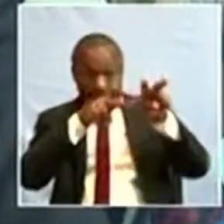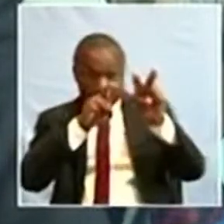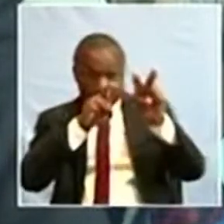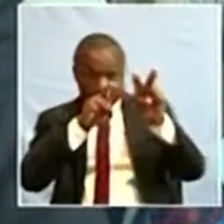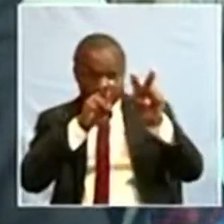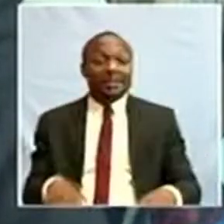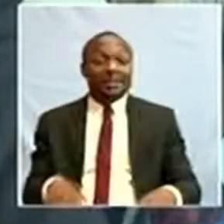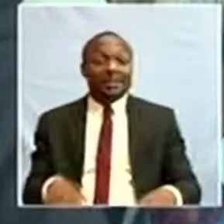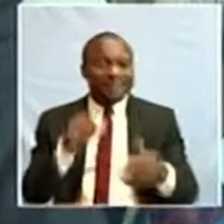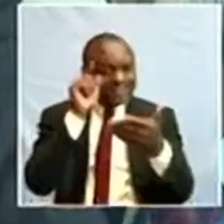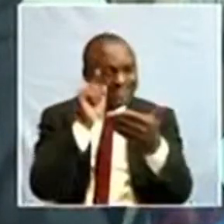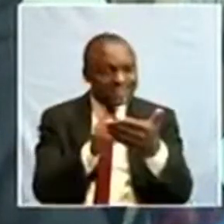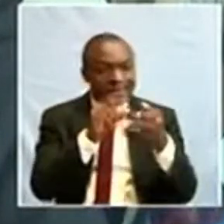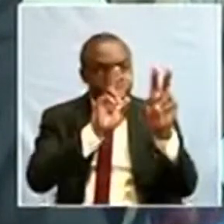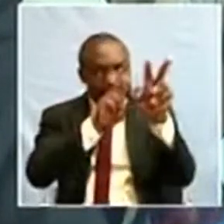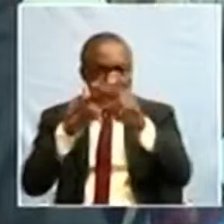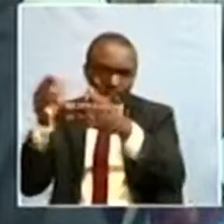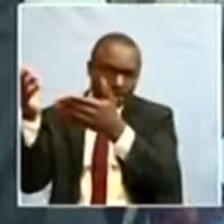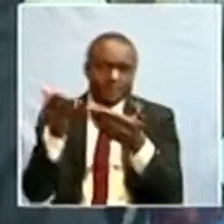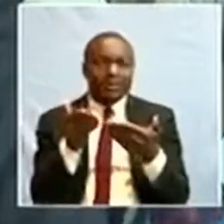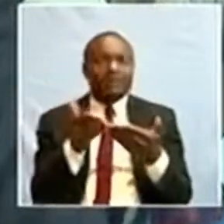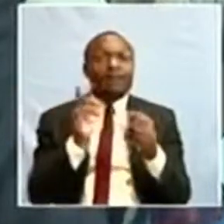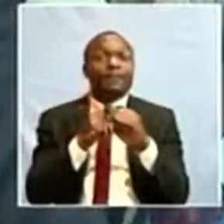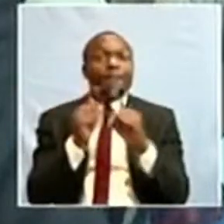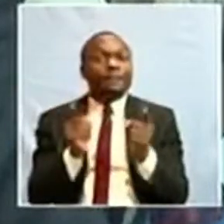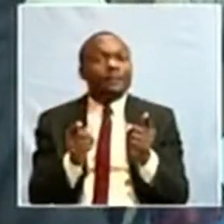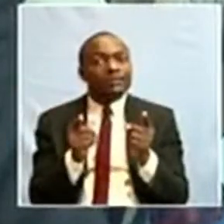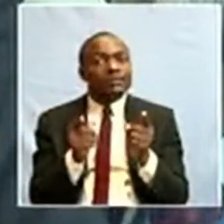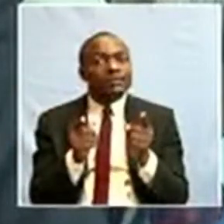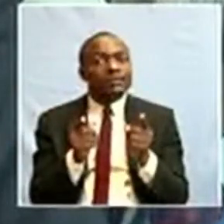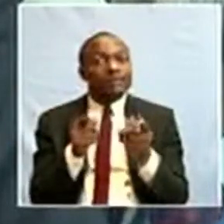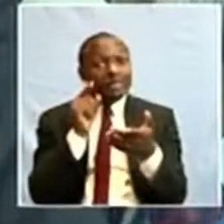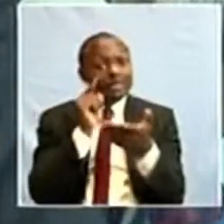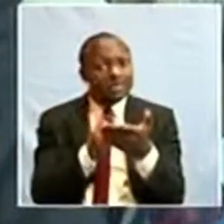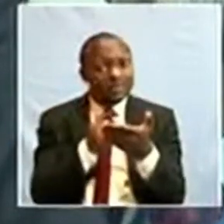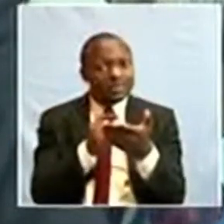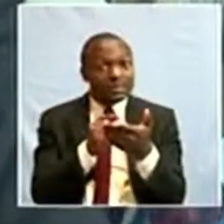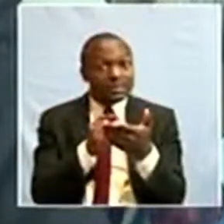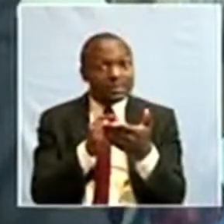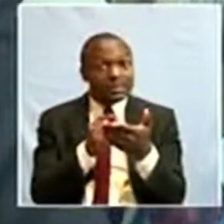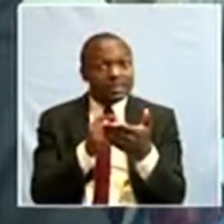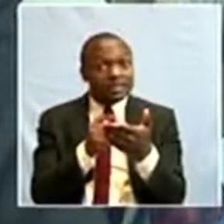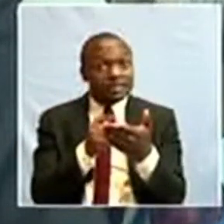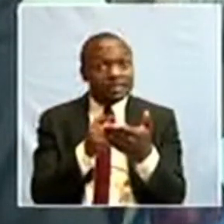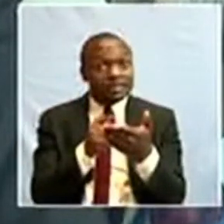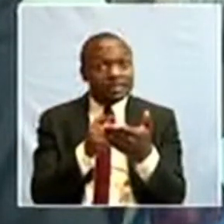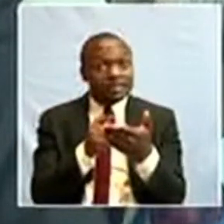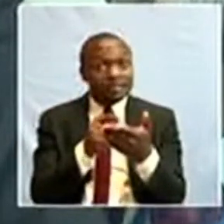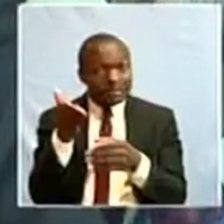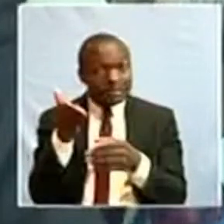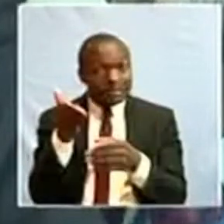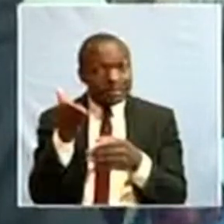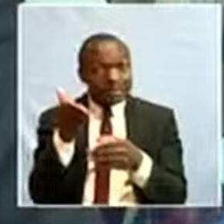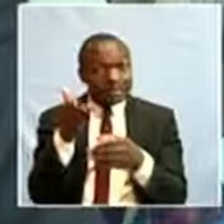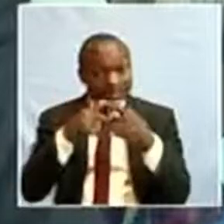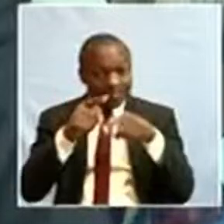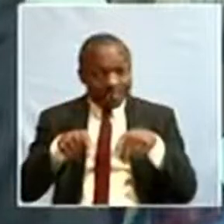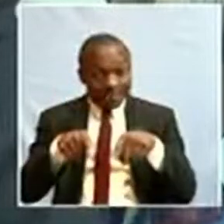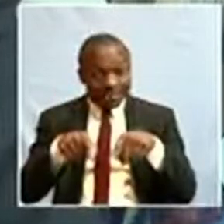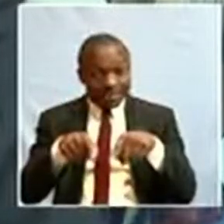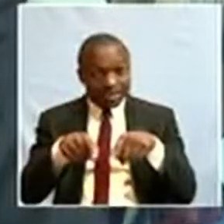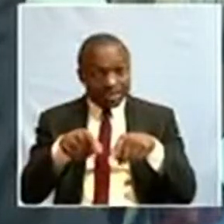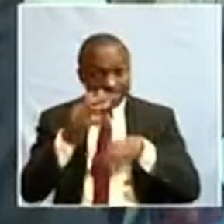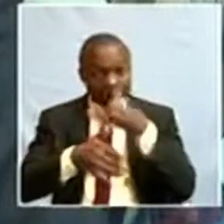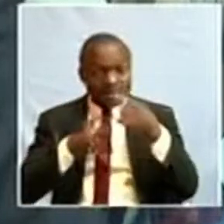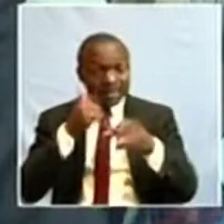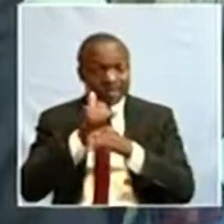where this observation has been raised, but is it pertaining to the financial year that we are looking at? Because we also need to scope our audits.